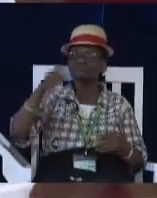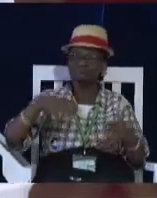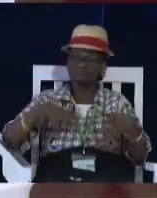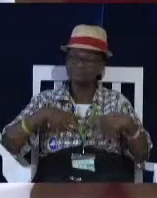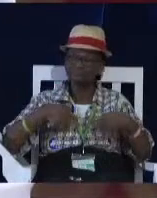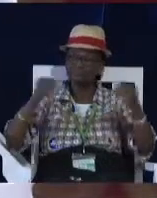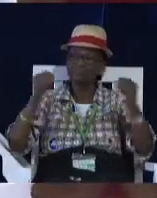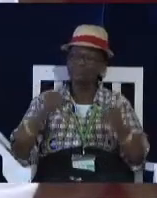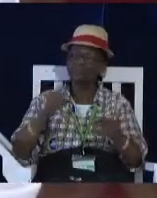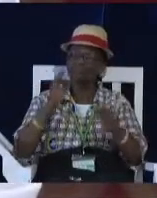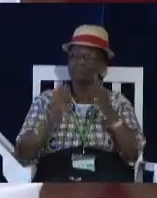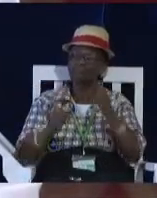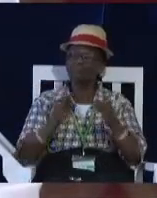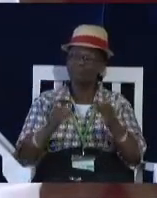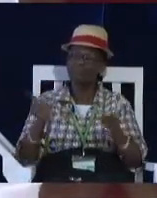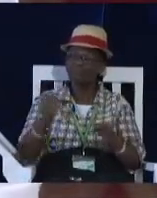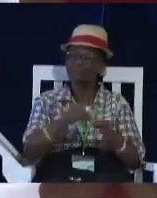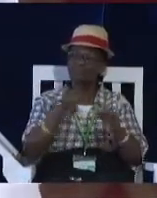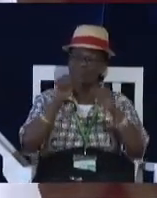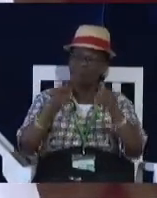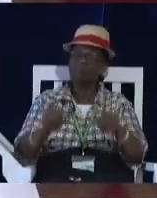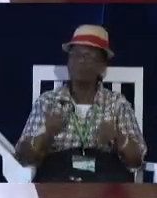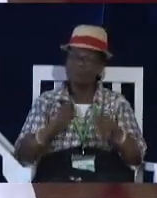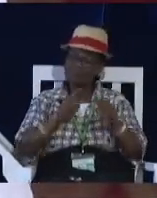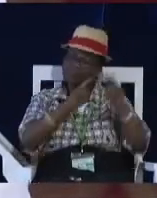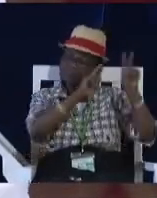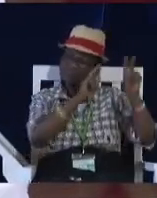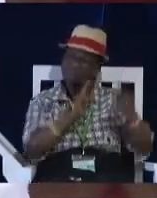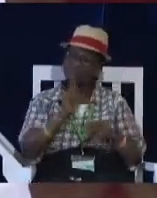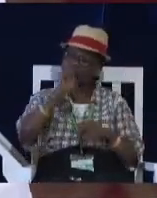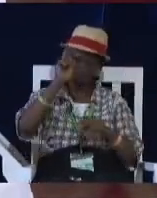If you can look up to him on the cross and say,